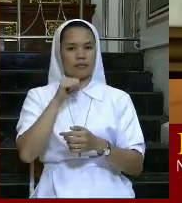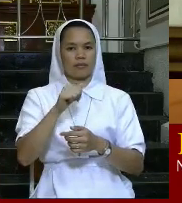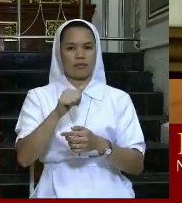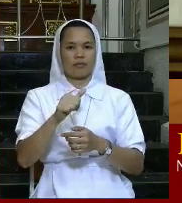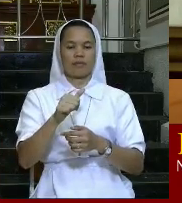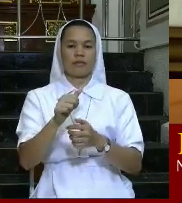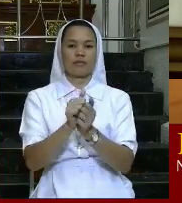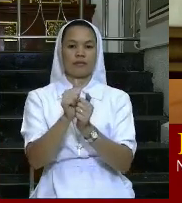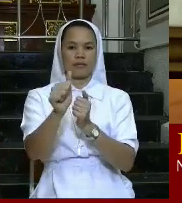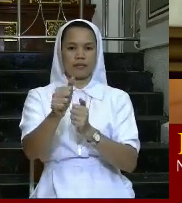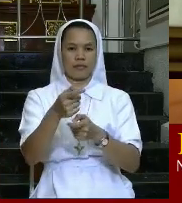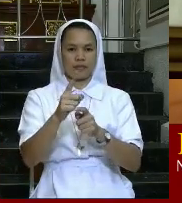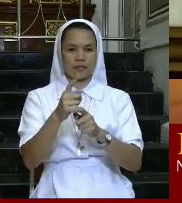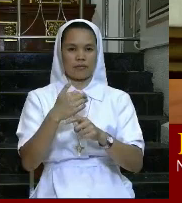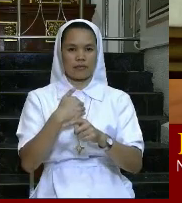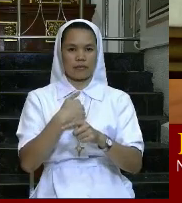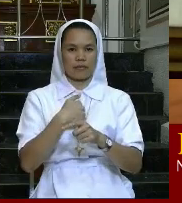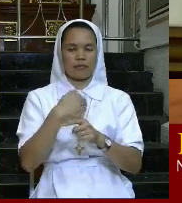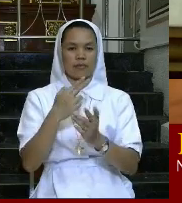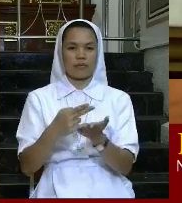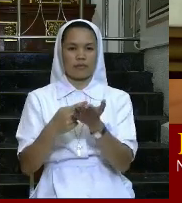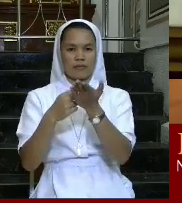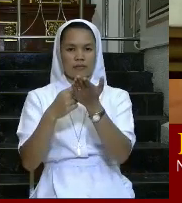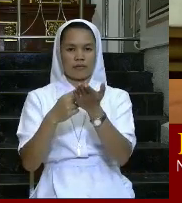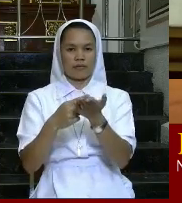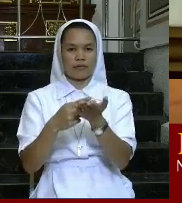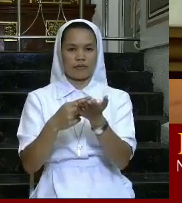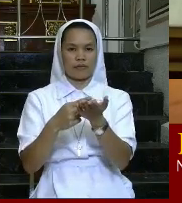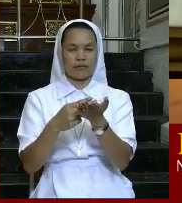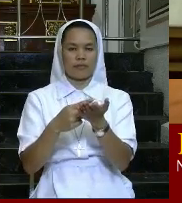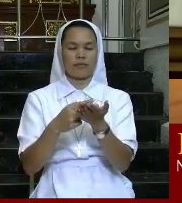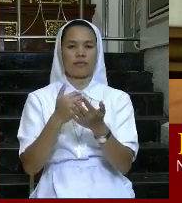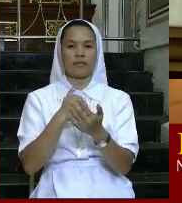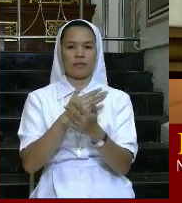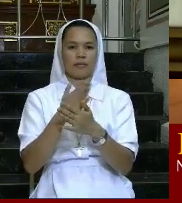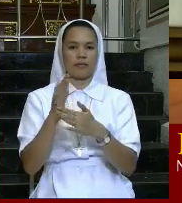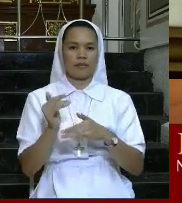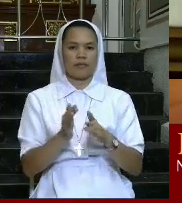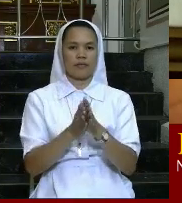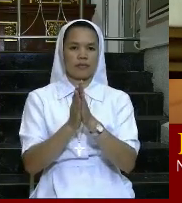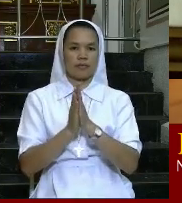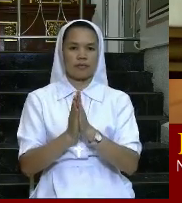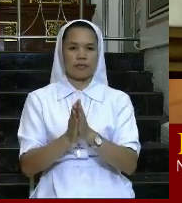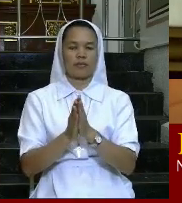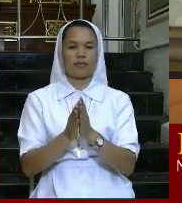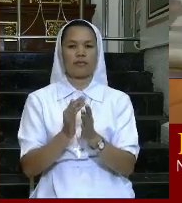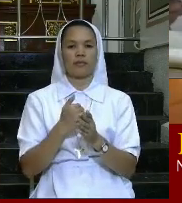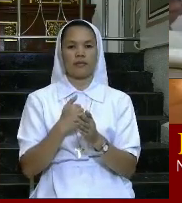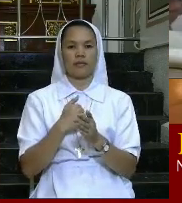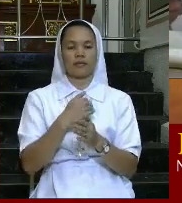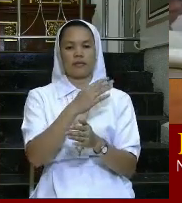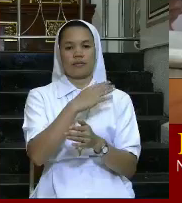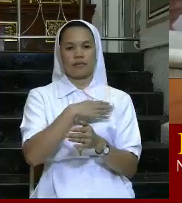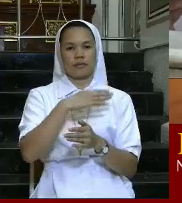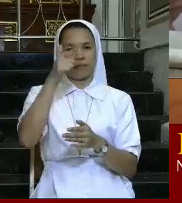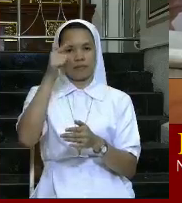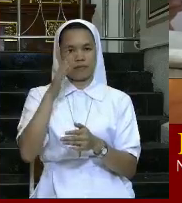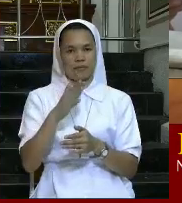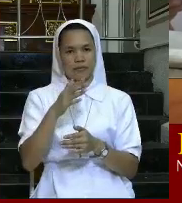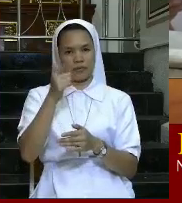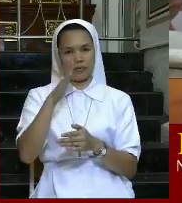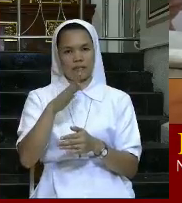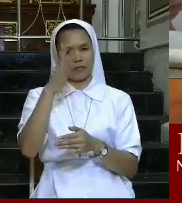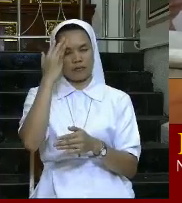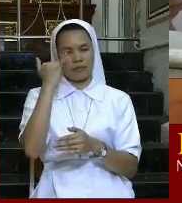me. O my help, hasten to aid me. My God, why have